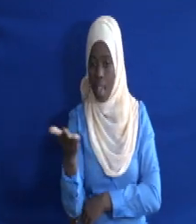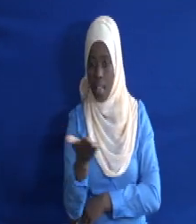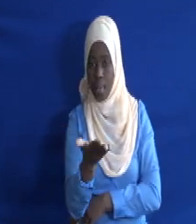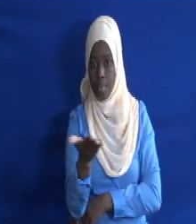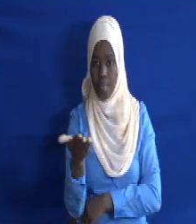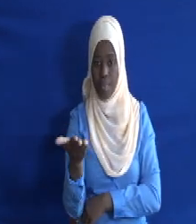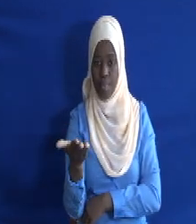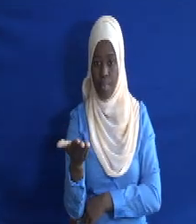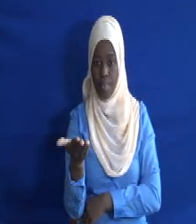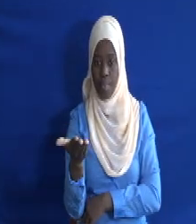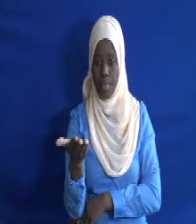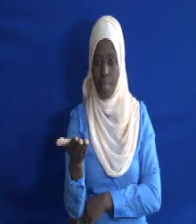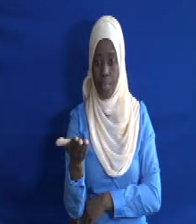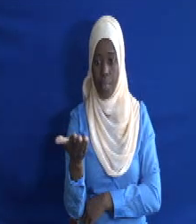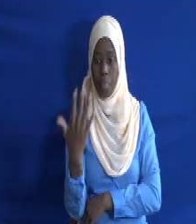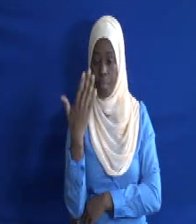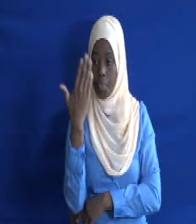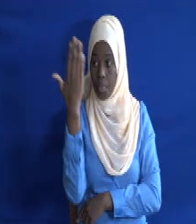are they?